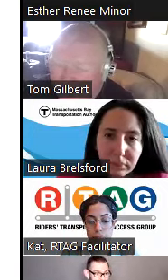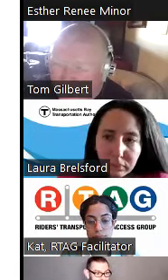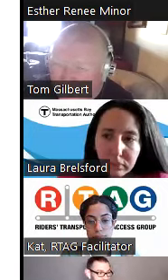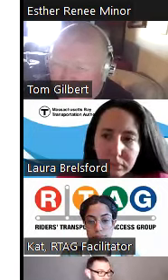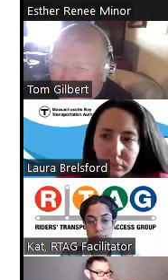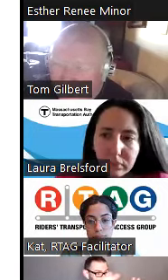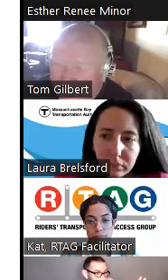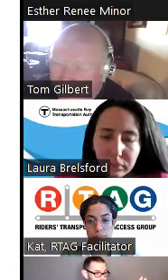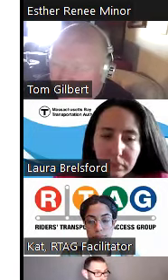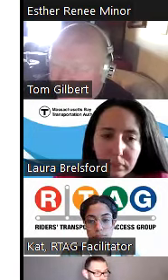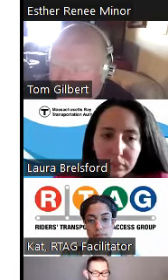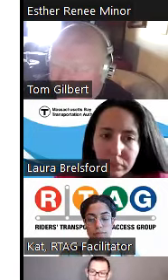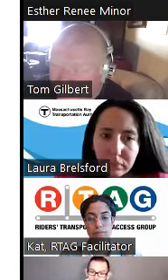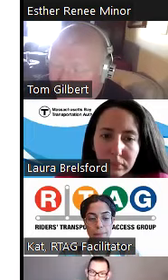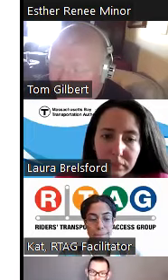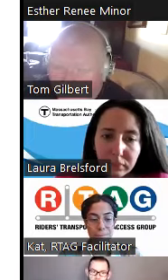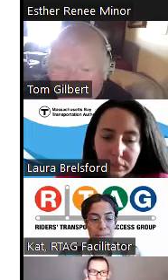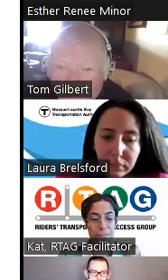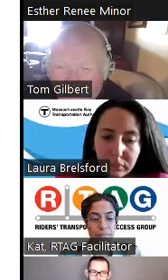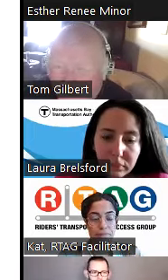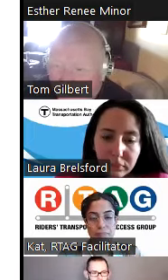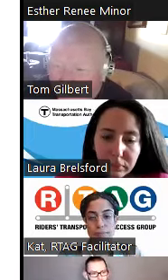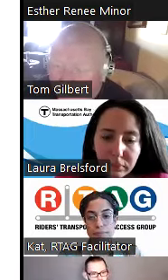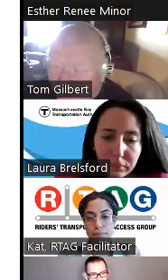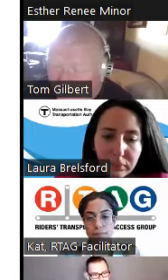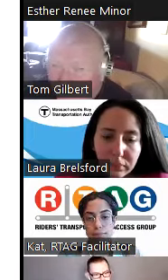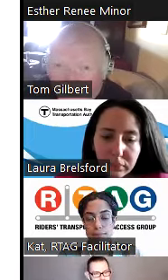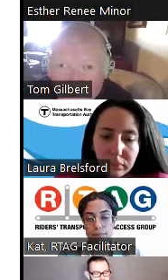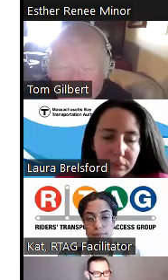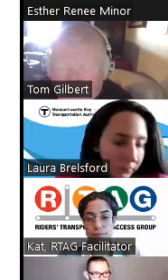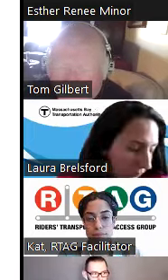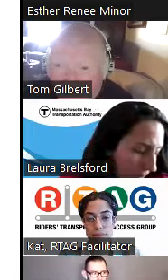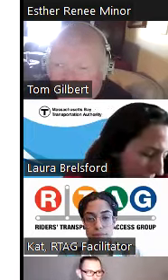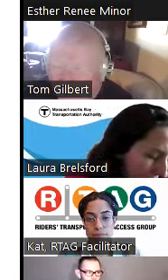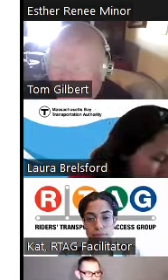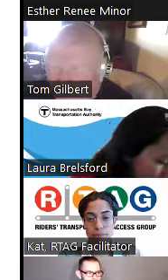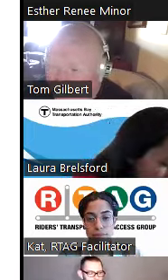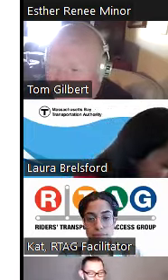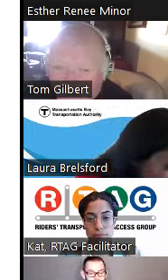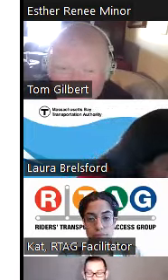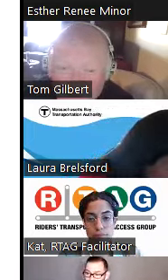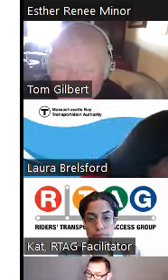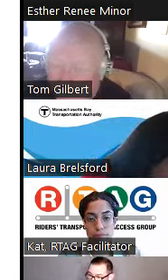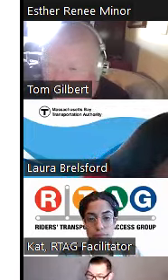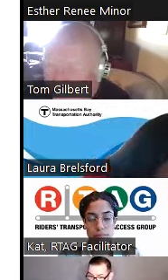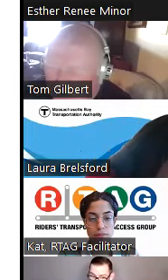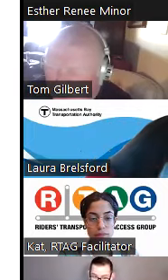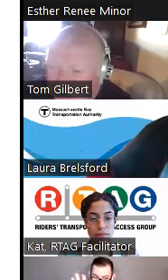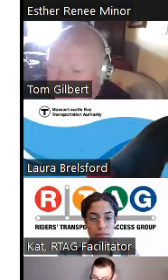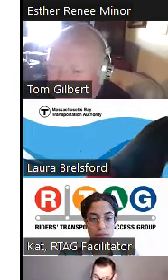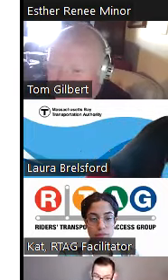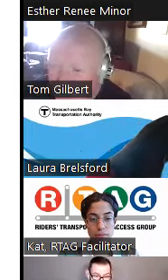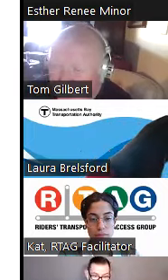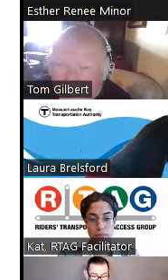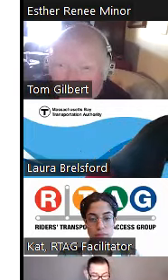one of the good deterrents, to say that you're being videoed. If you're going to be nasty and do things that you're not supposed to be doing